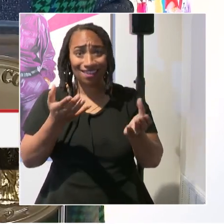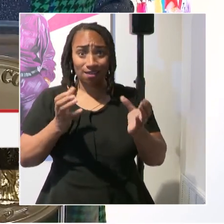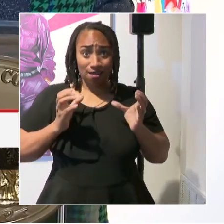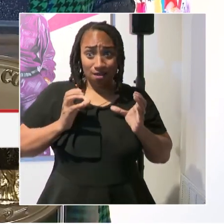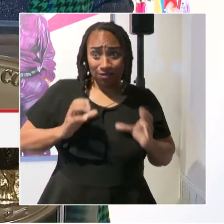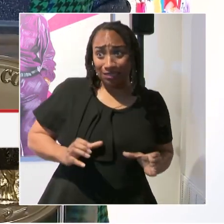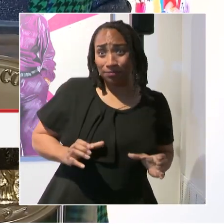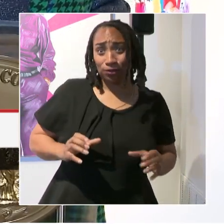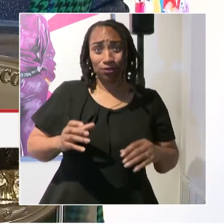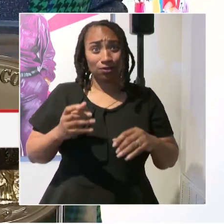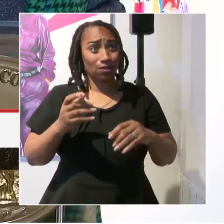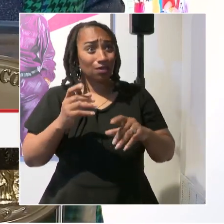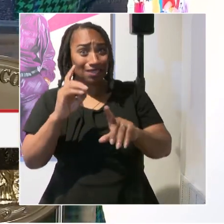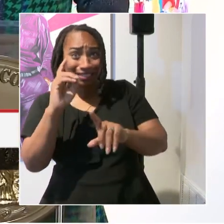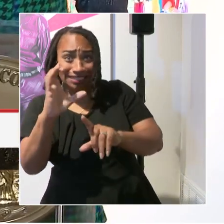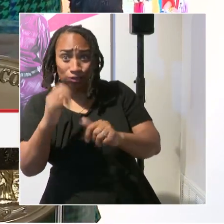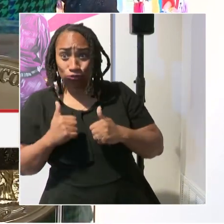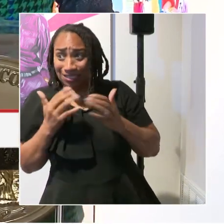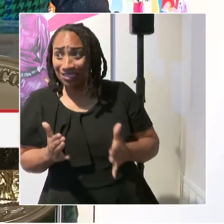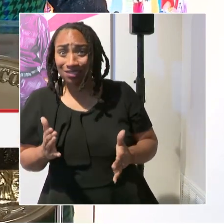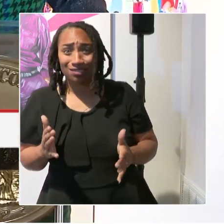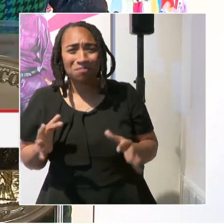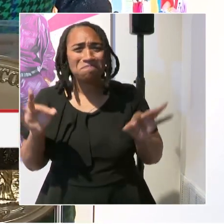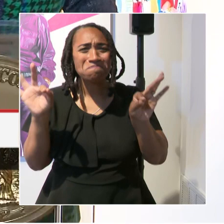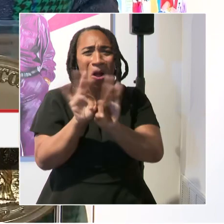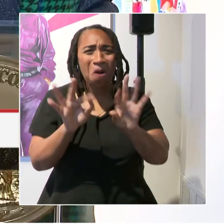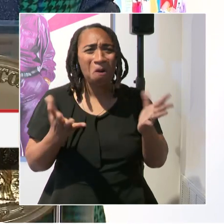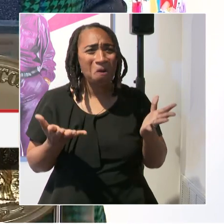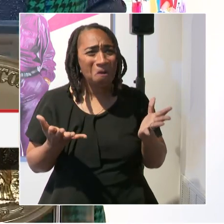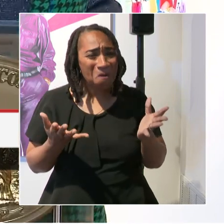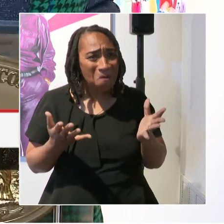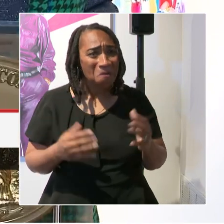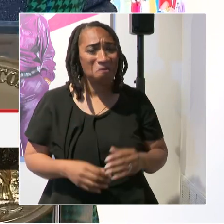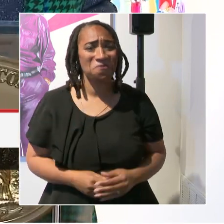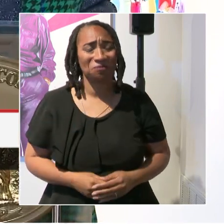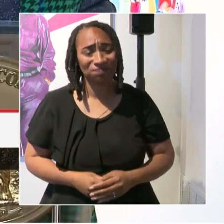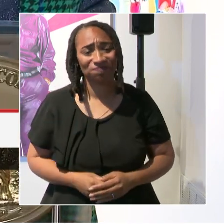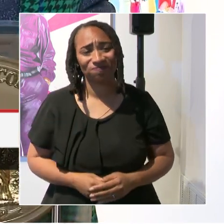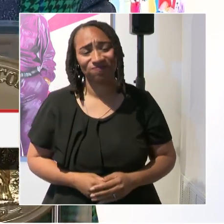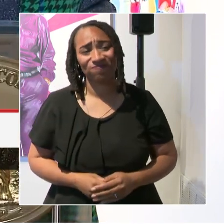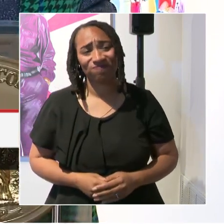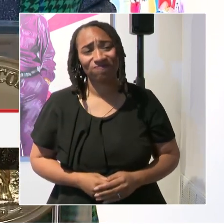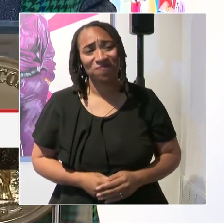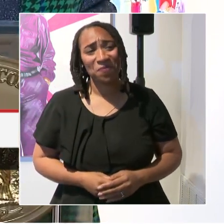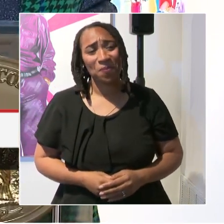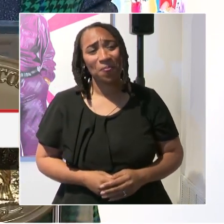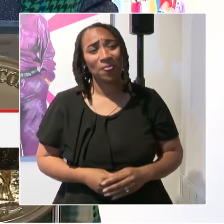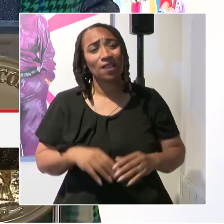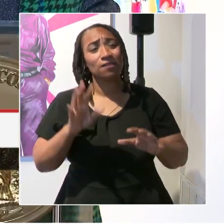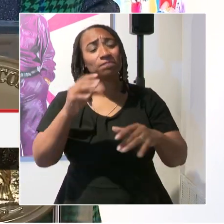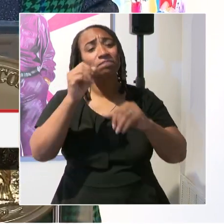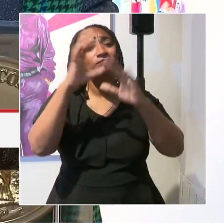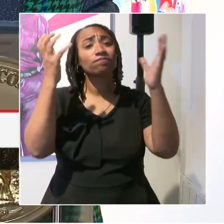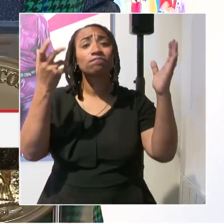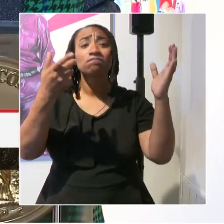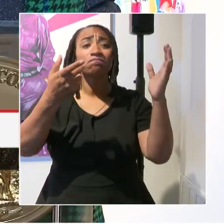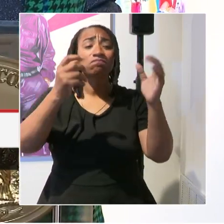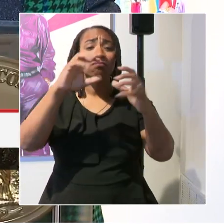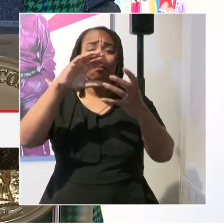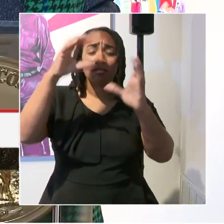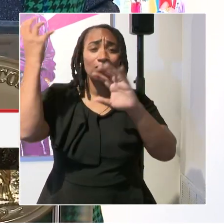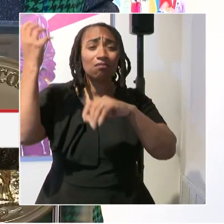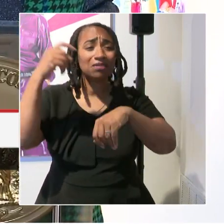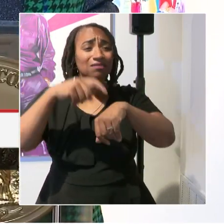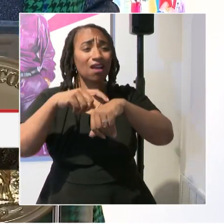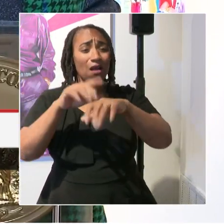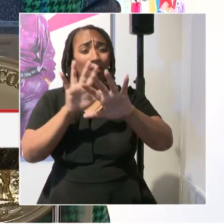important. We also learned that when there are more tumultuous times that we saw